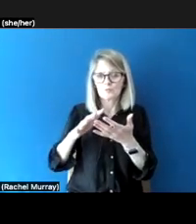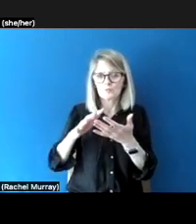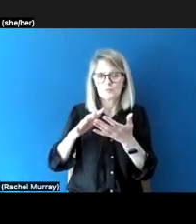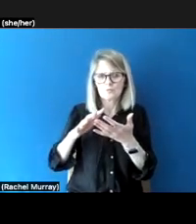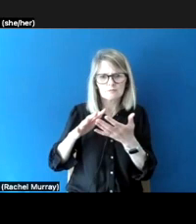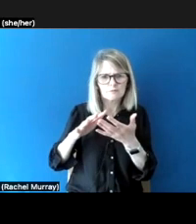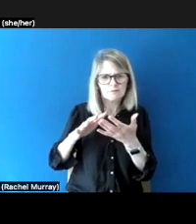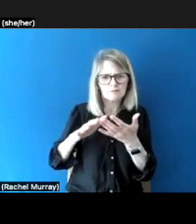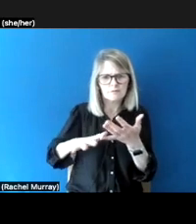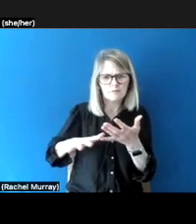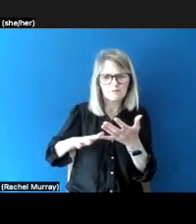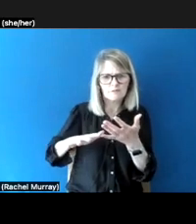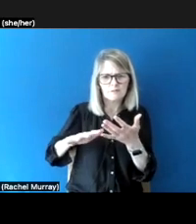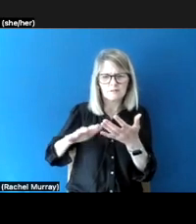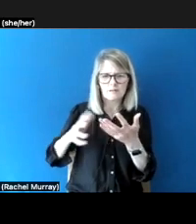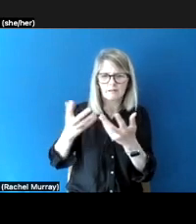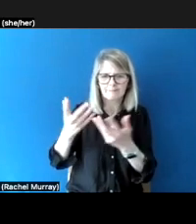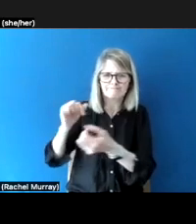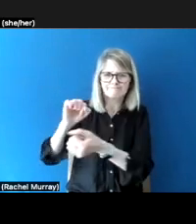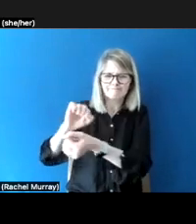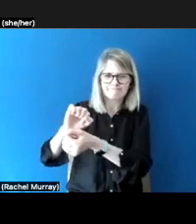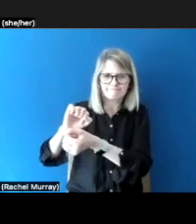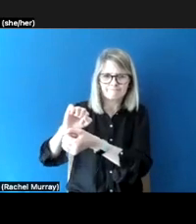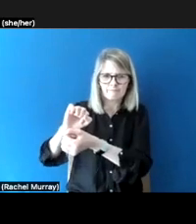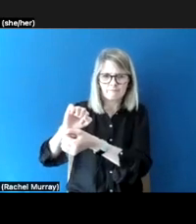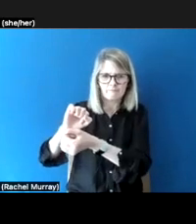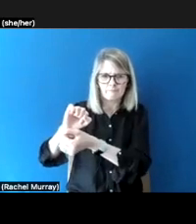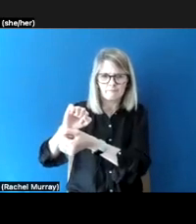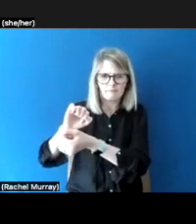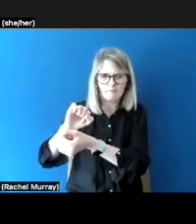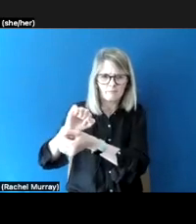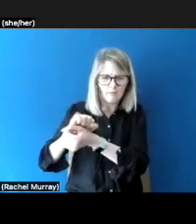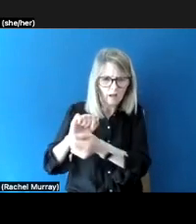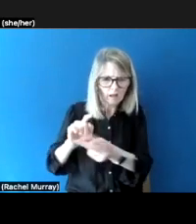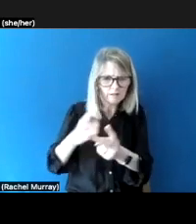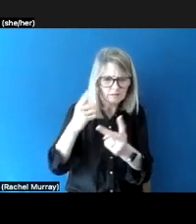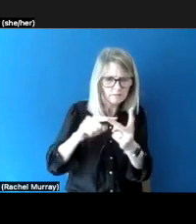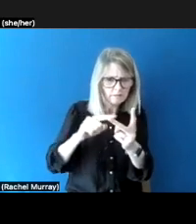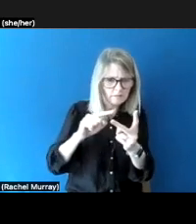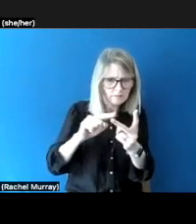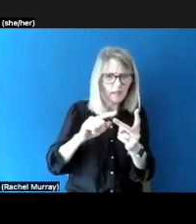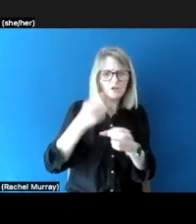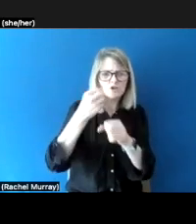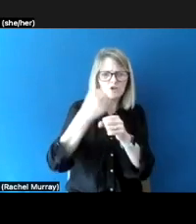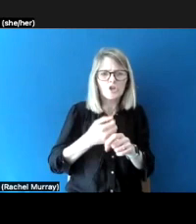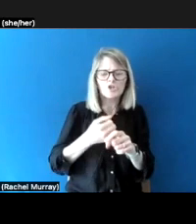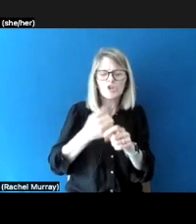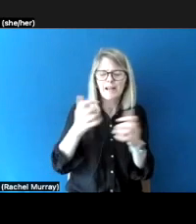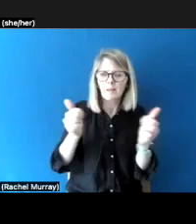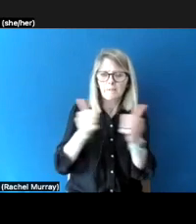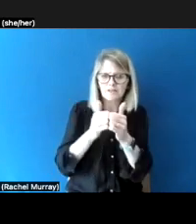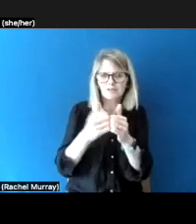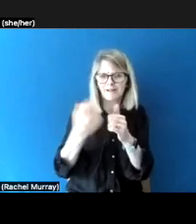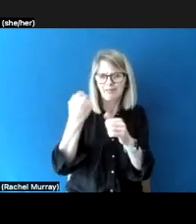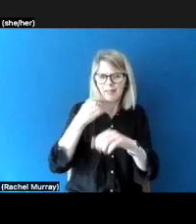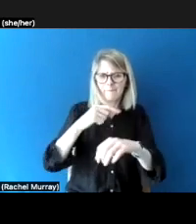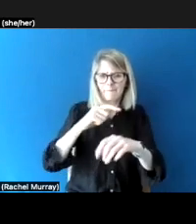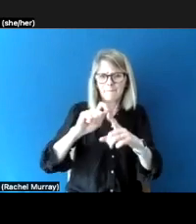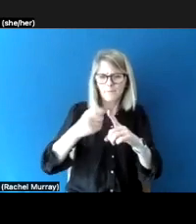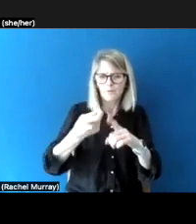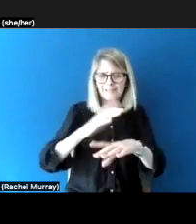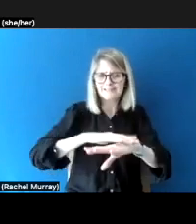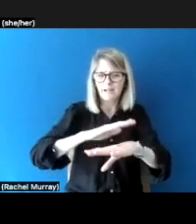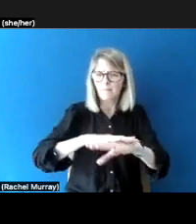second aspect of the church commissioners, or the ecclesiastical commissioners at that point in time, had a direct